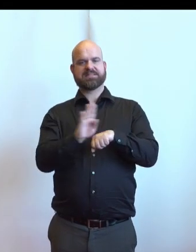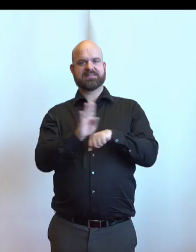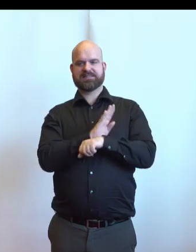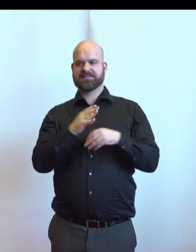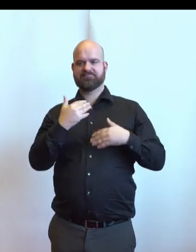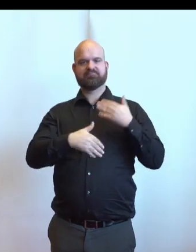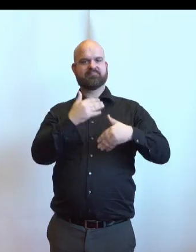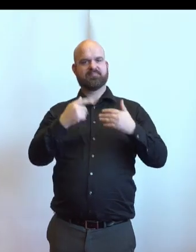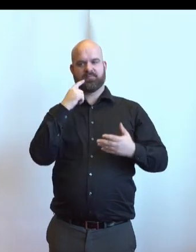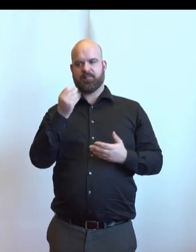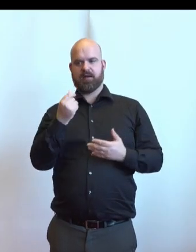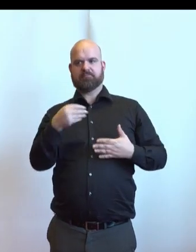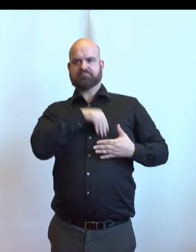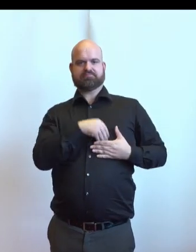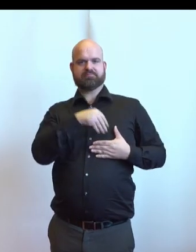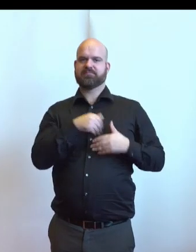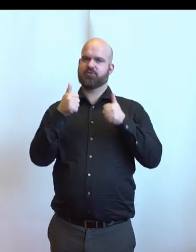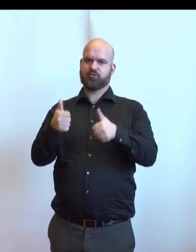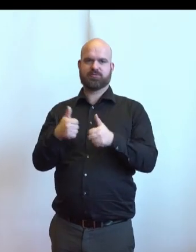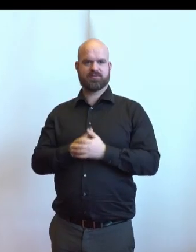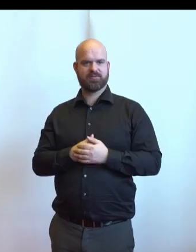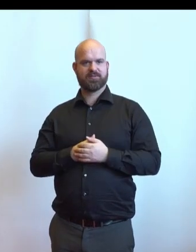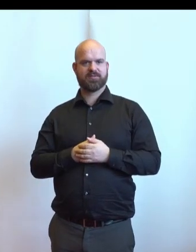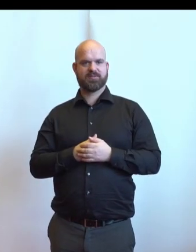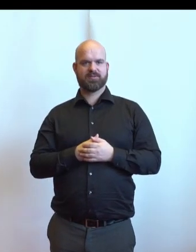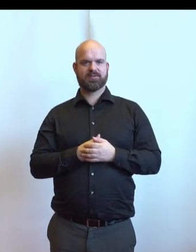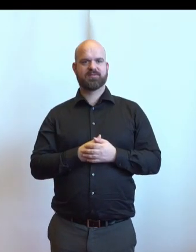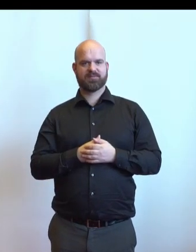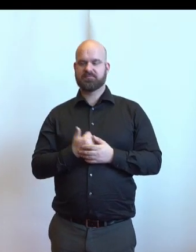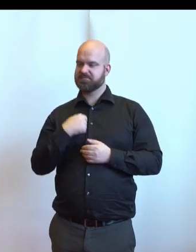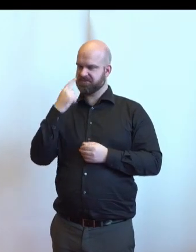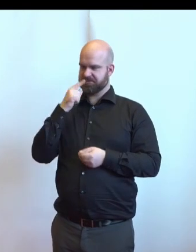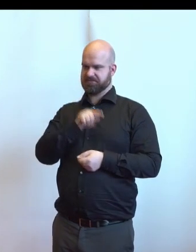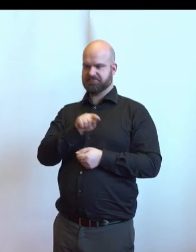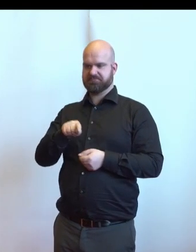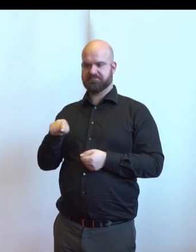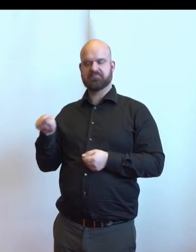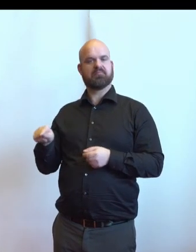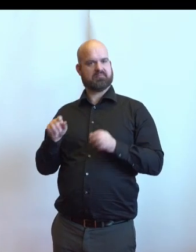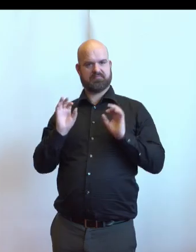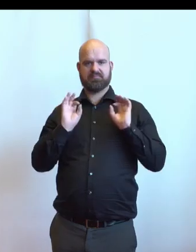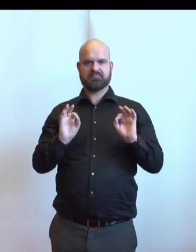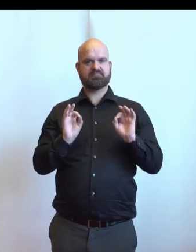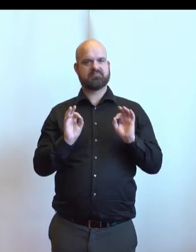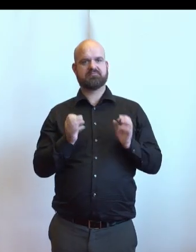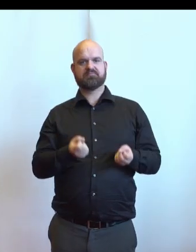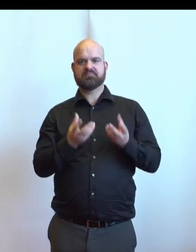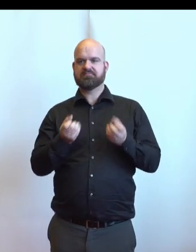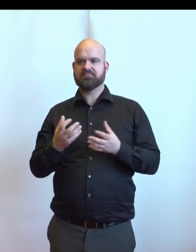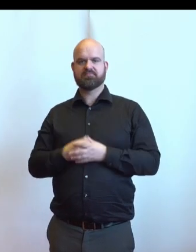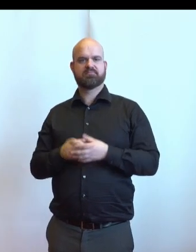aren't surprising in terms of the business case, are attracting and retaining talent, improving internal productivity and